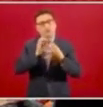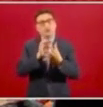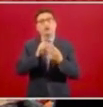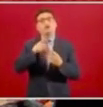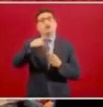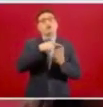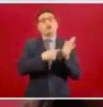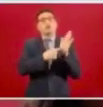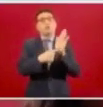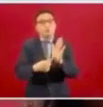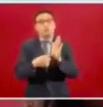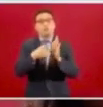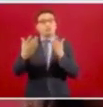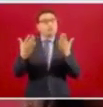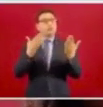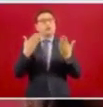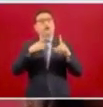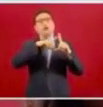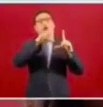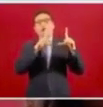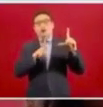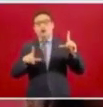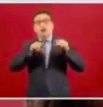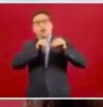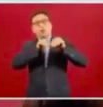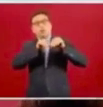that show smaller